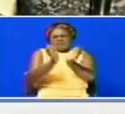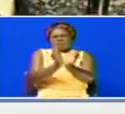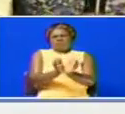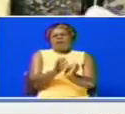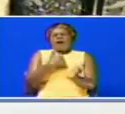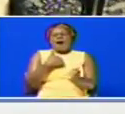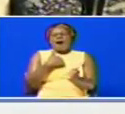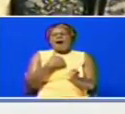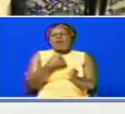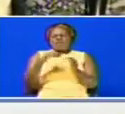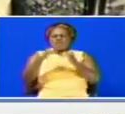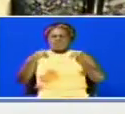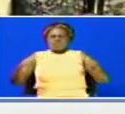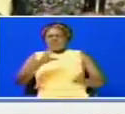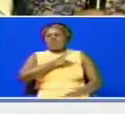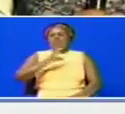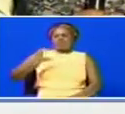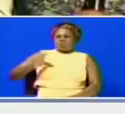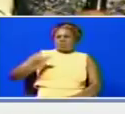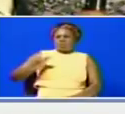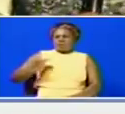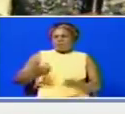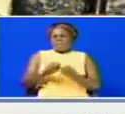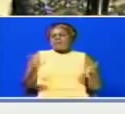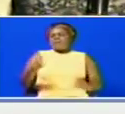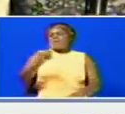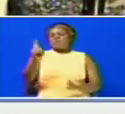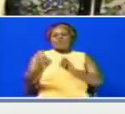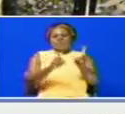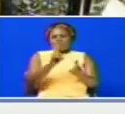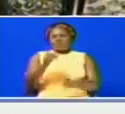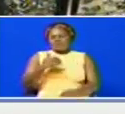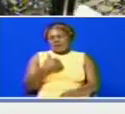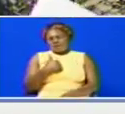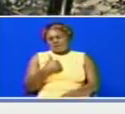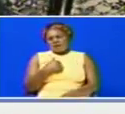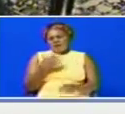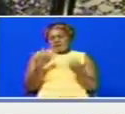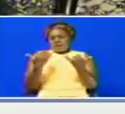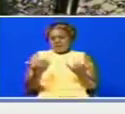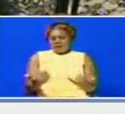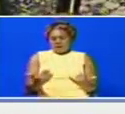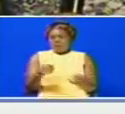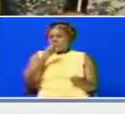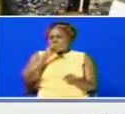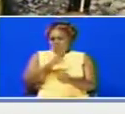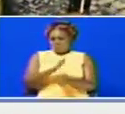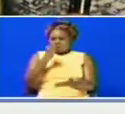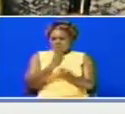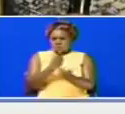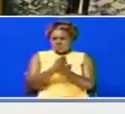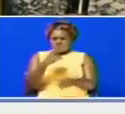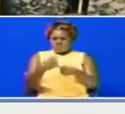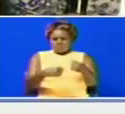issues. There were divisions within the commission. So many questions also are being raised. He said that as of now, he can guarantee that the process,